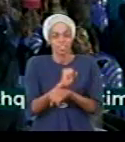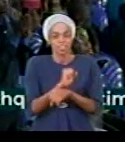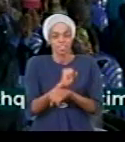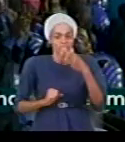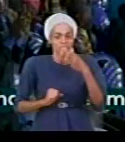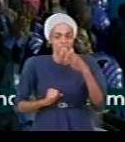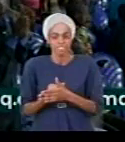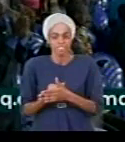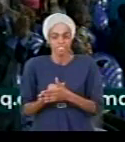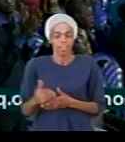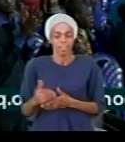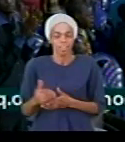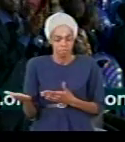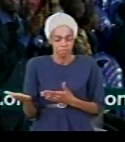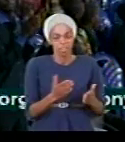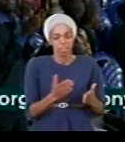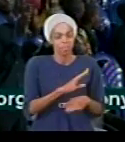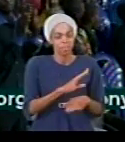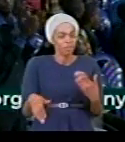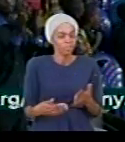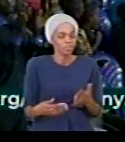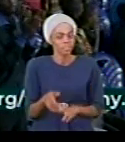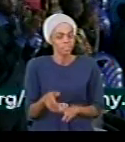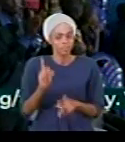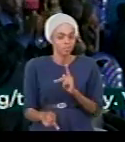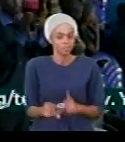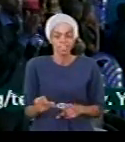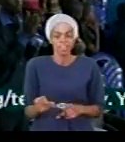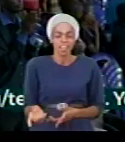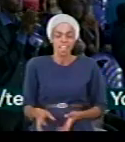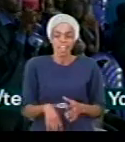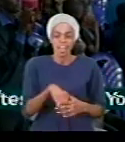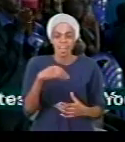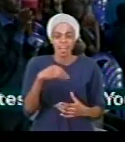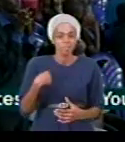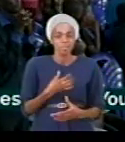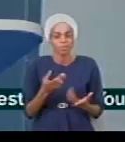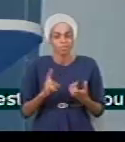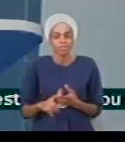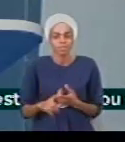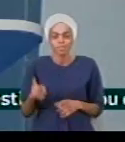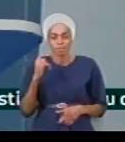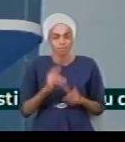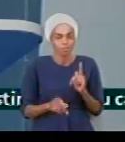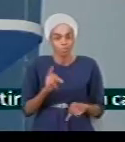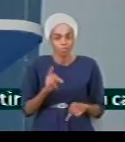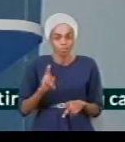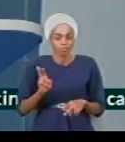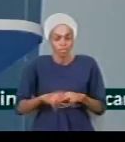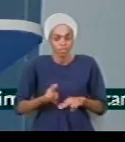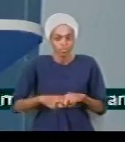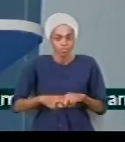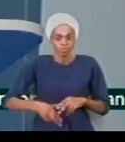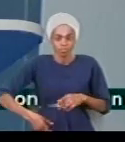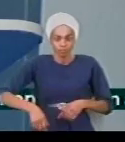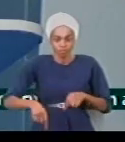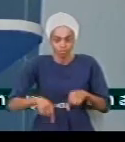see which year raise up right now. That name has never failed.